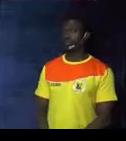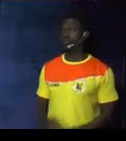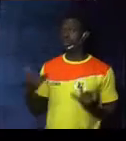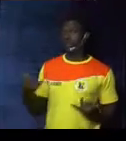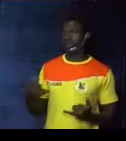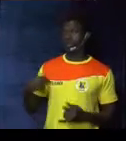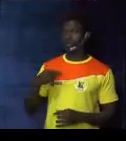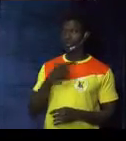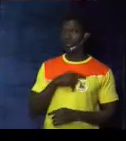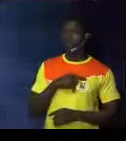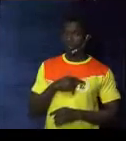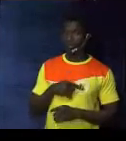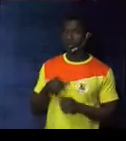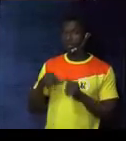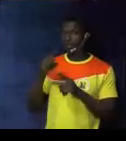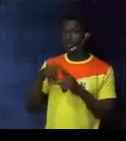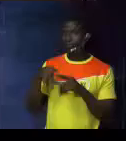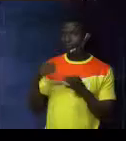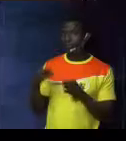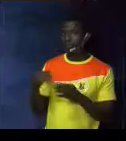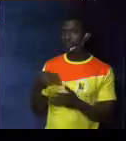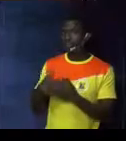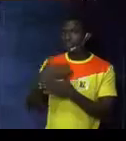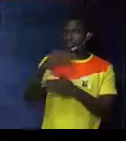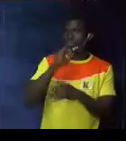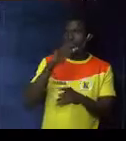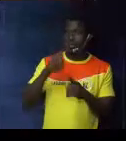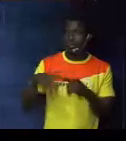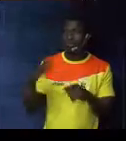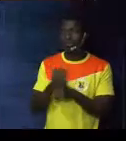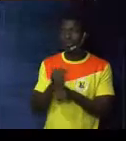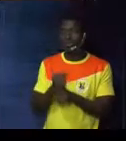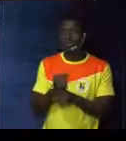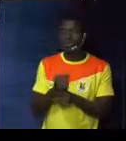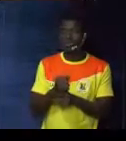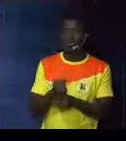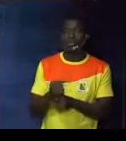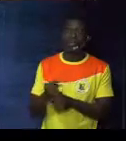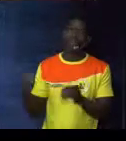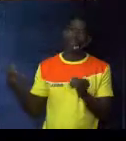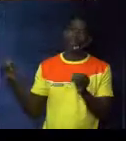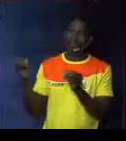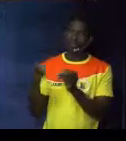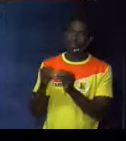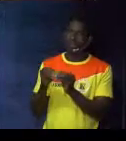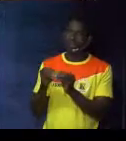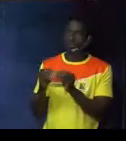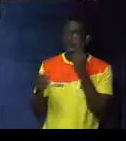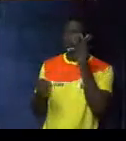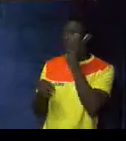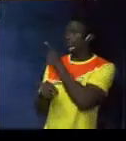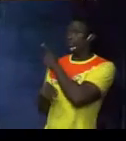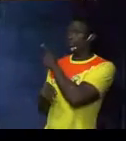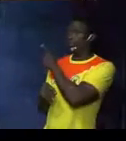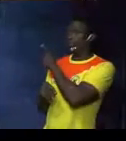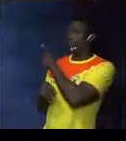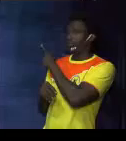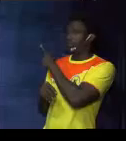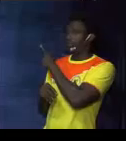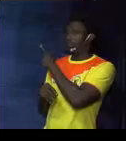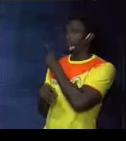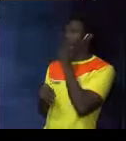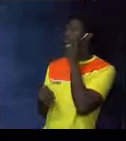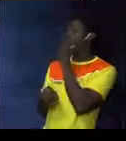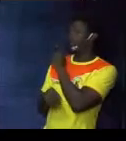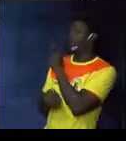it. Now we're almost there. The next thing to do now is just to take this one that has double digits. I take the 1 to the next place and I add it up. I